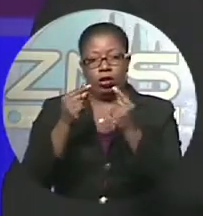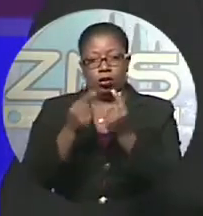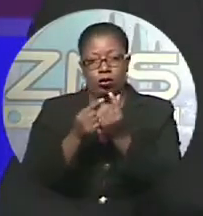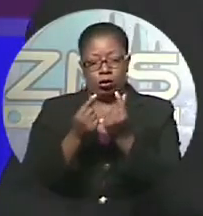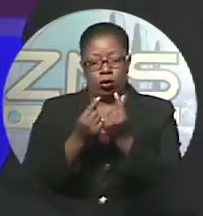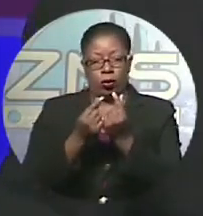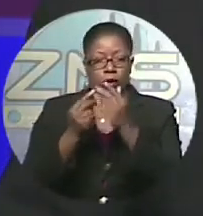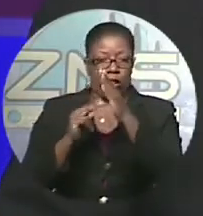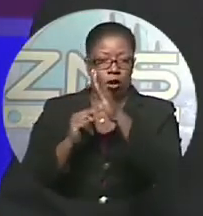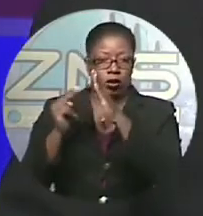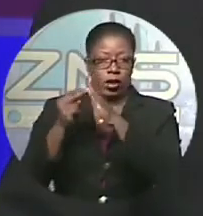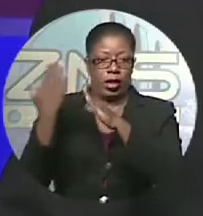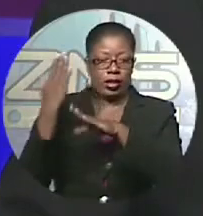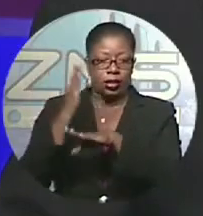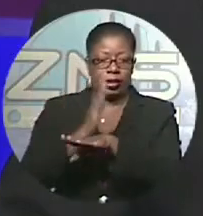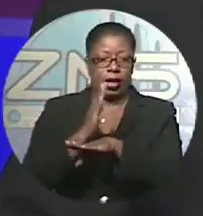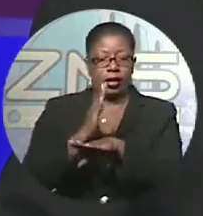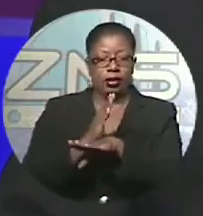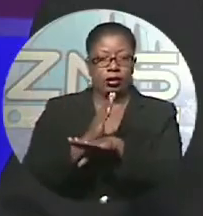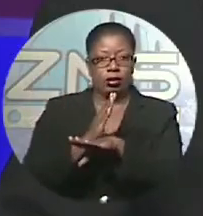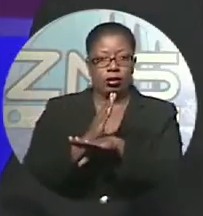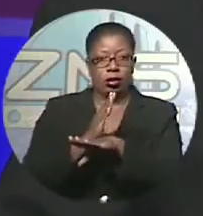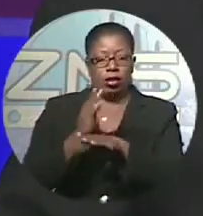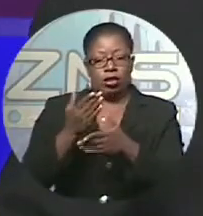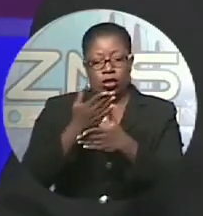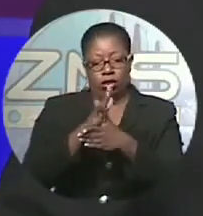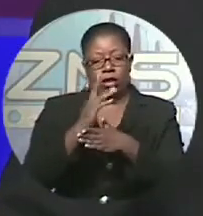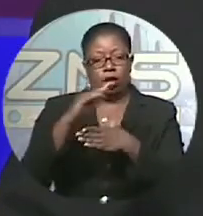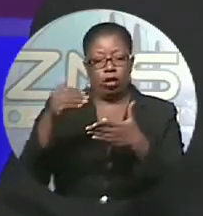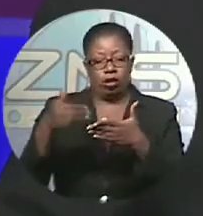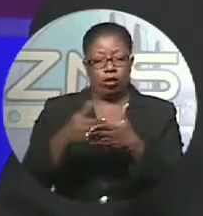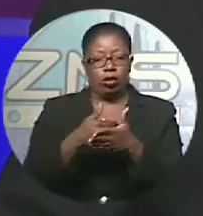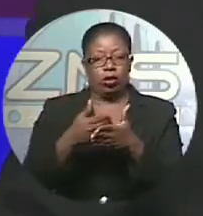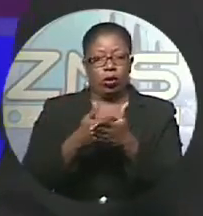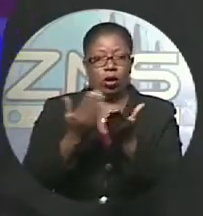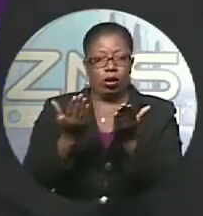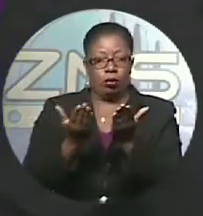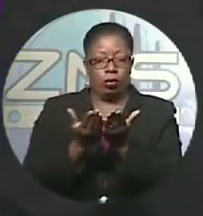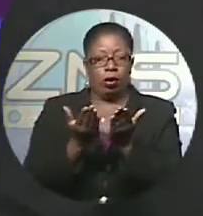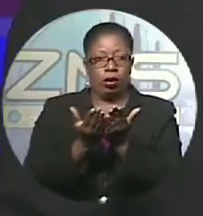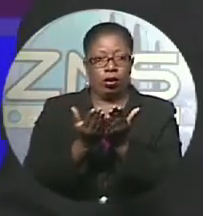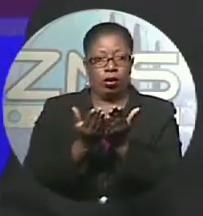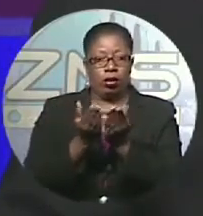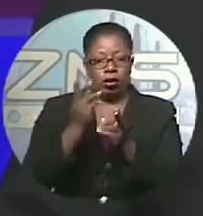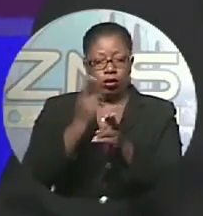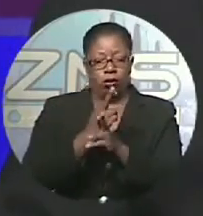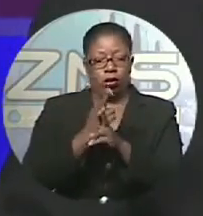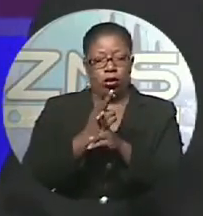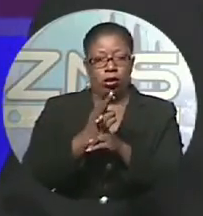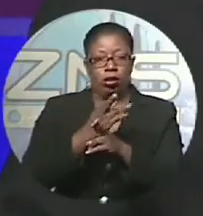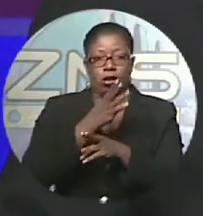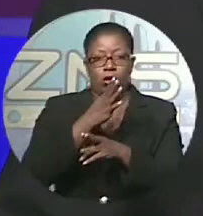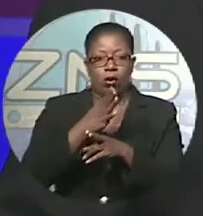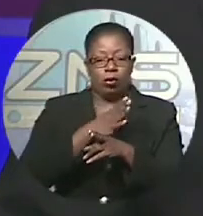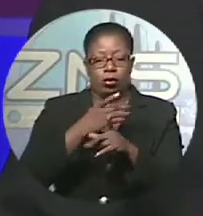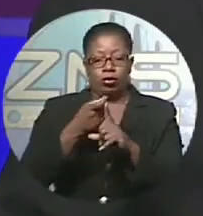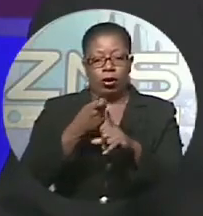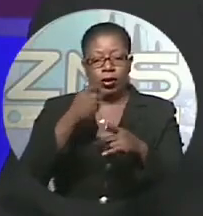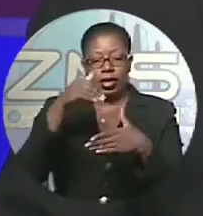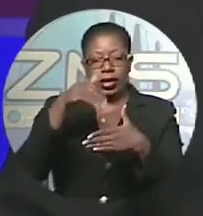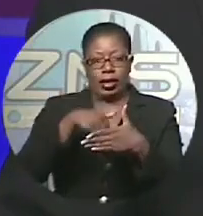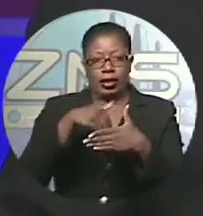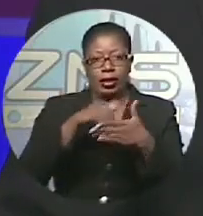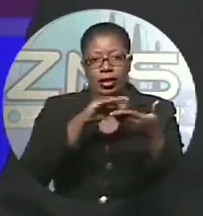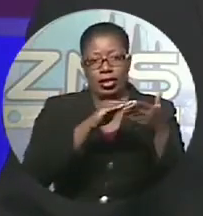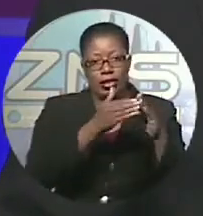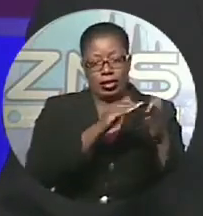last evening, she released her latest book called An Ordinary Woman from the Heart of the Inner City. Pratt says this book is much